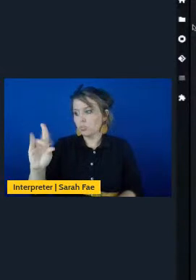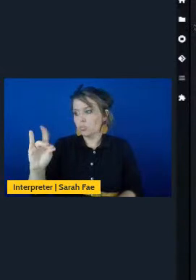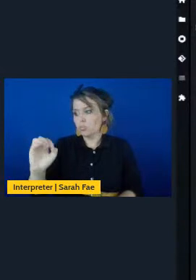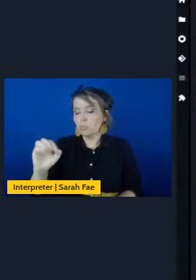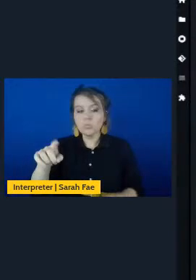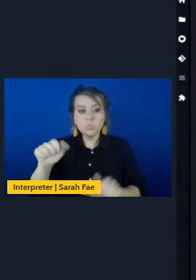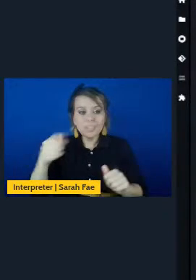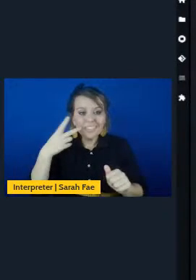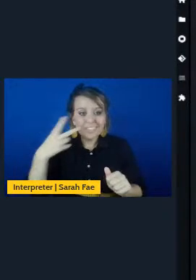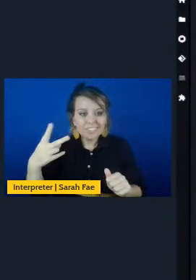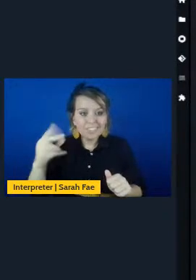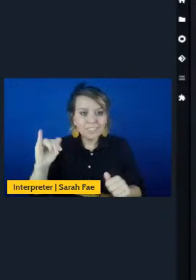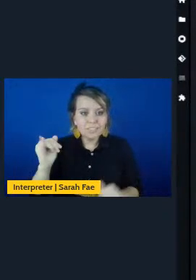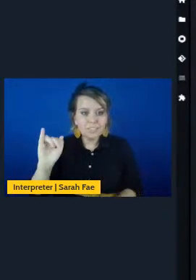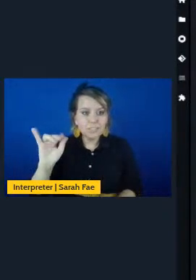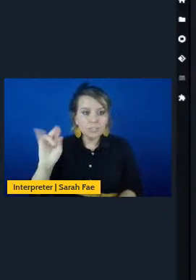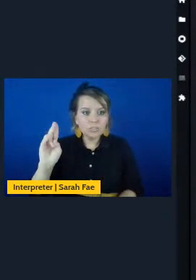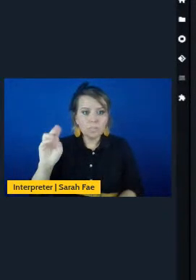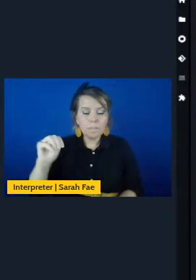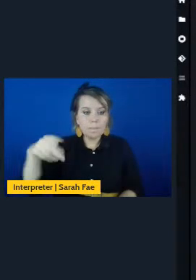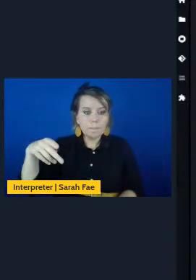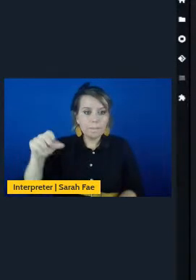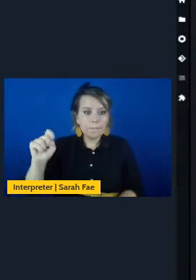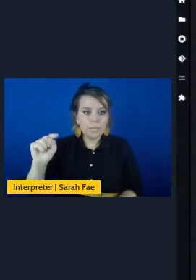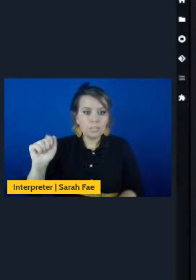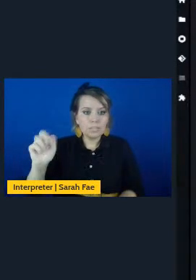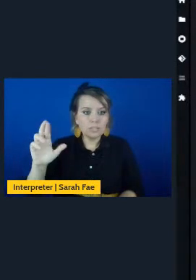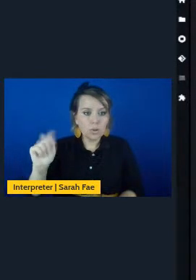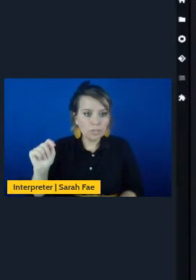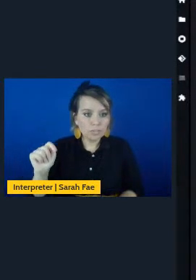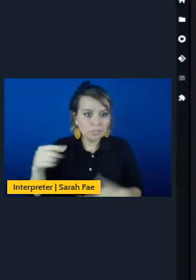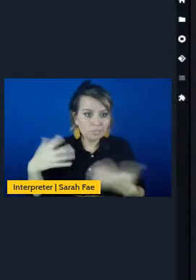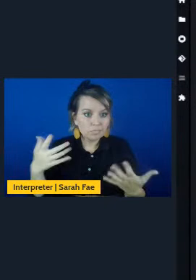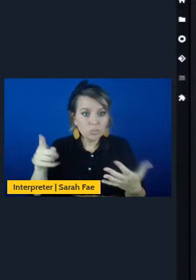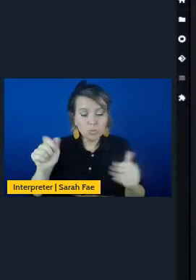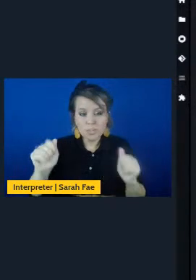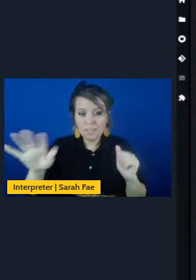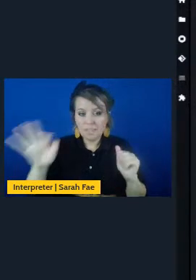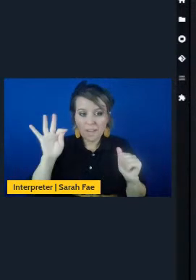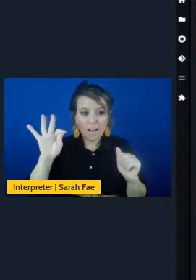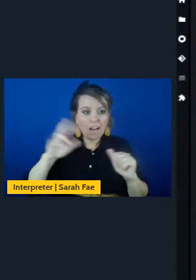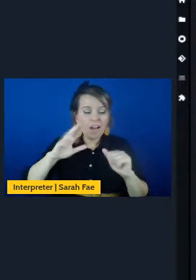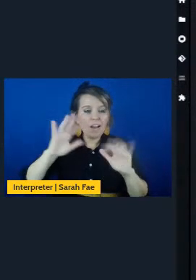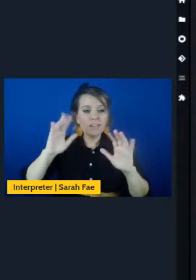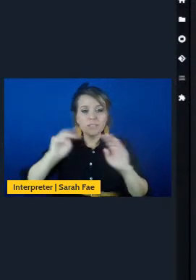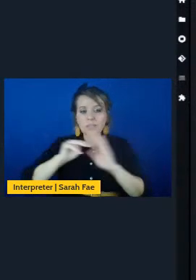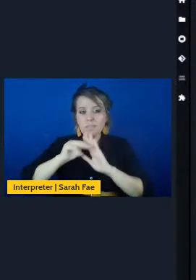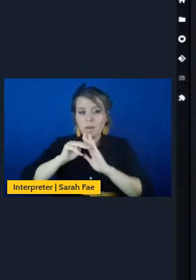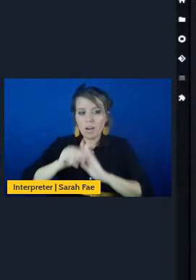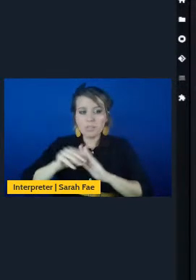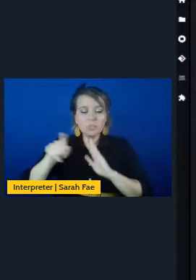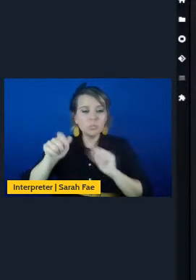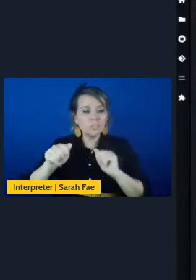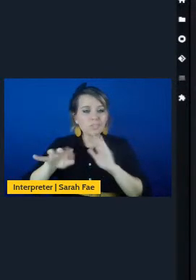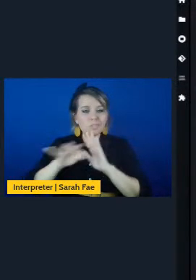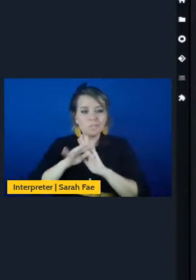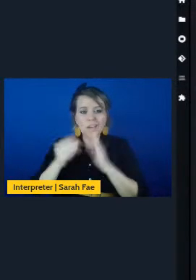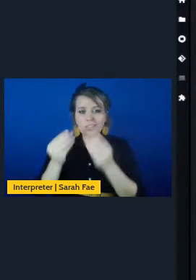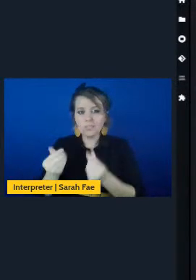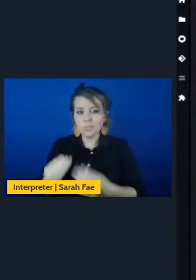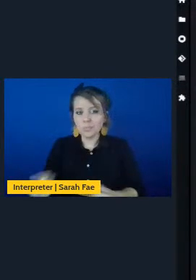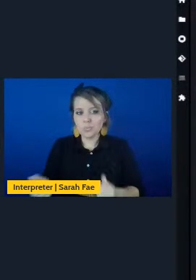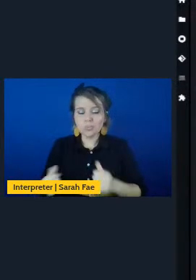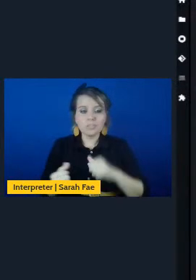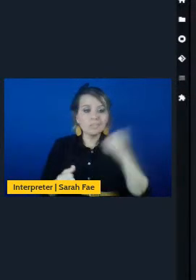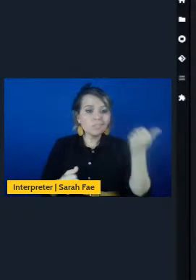Jumpstart is, it's actually a repository where you can find the pre-trained models, we can find solutions. There are other resources